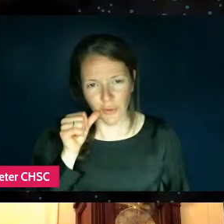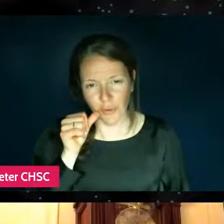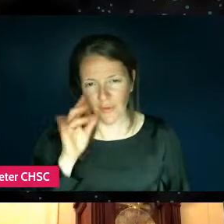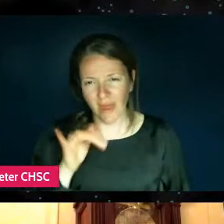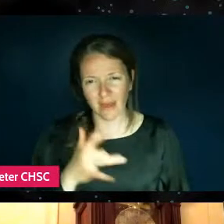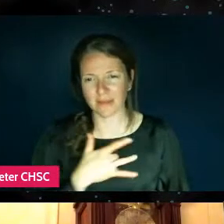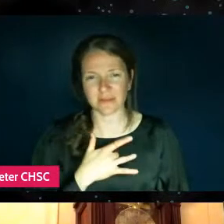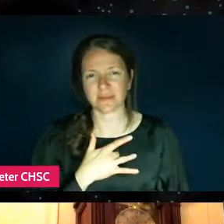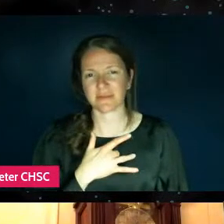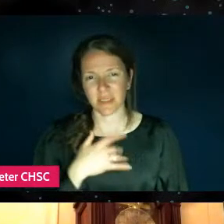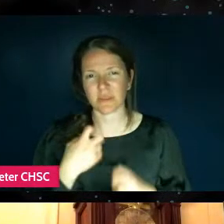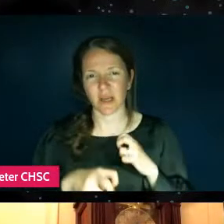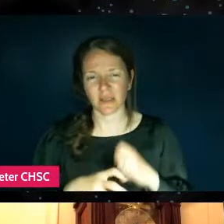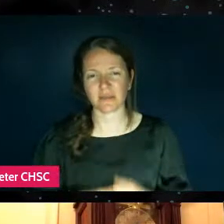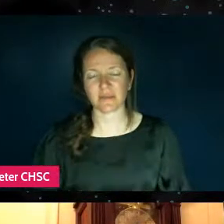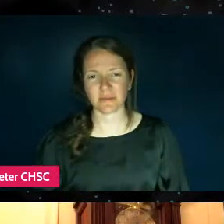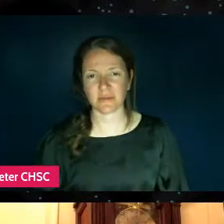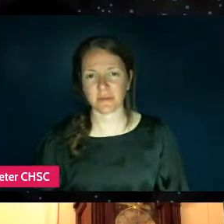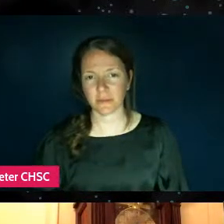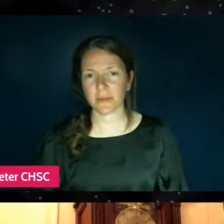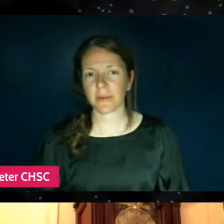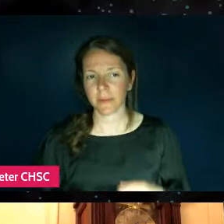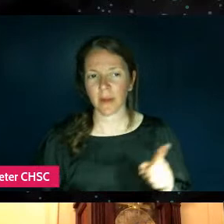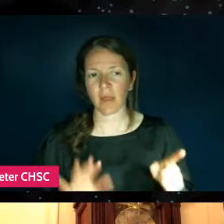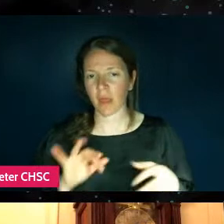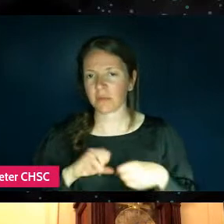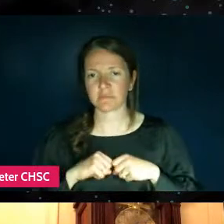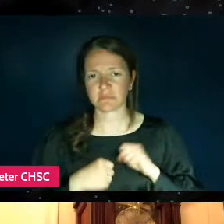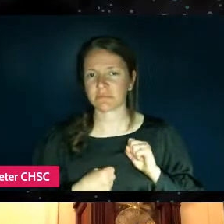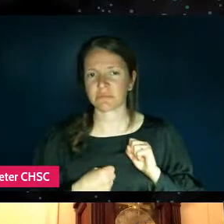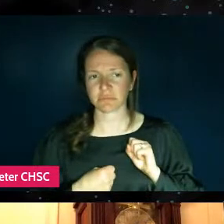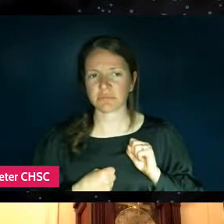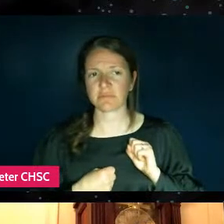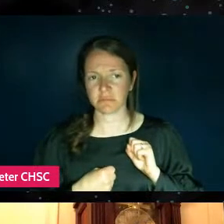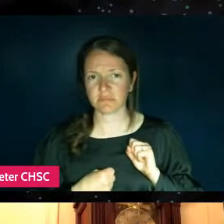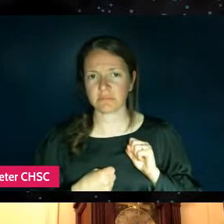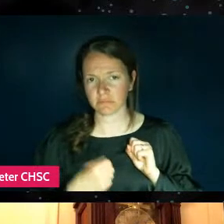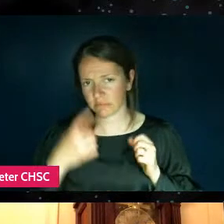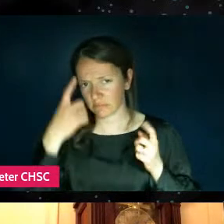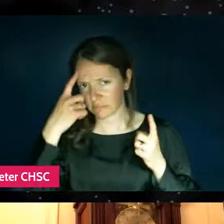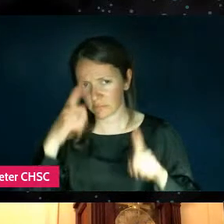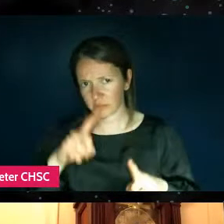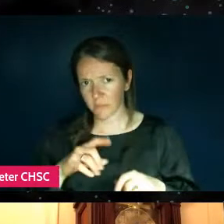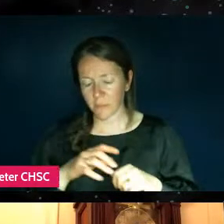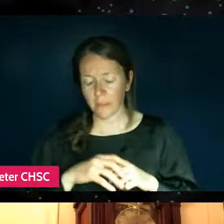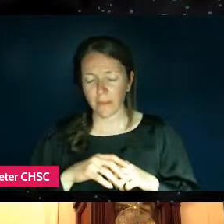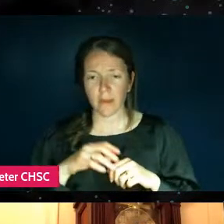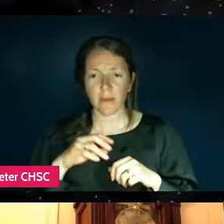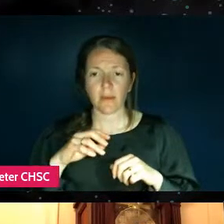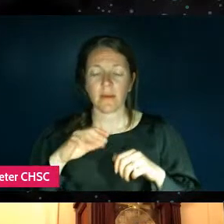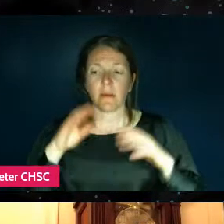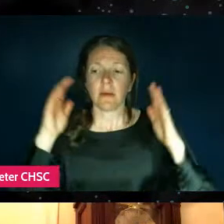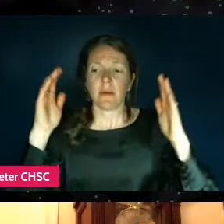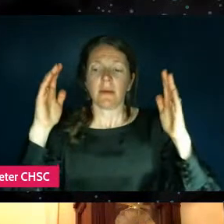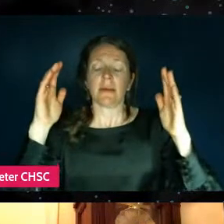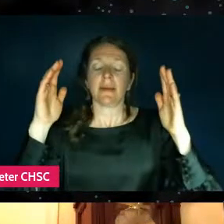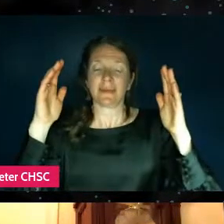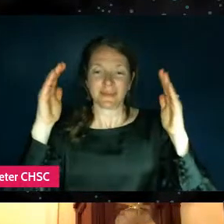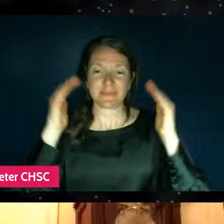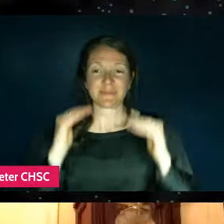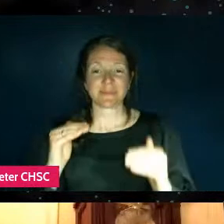hard. That's really heartbreaking. Yeah. Okay, so next question from the